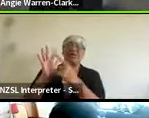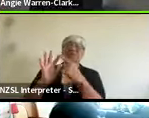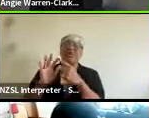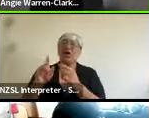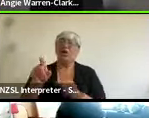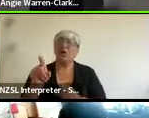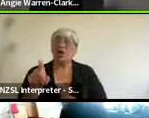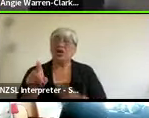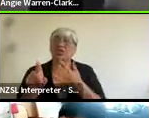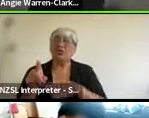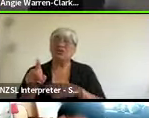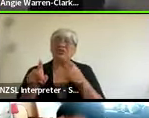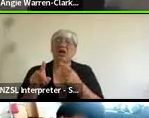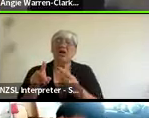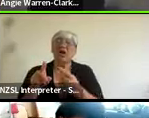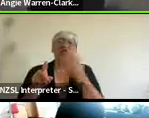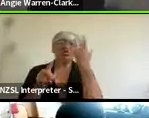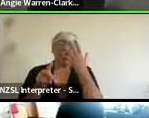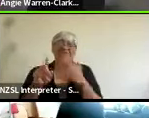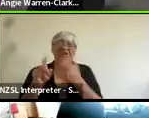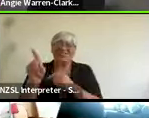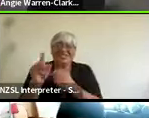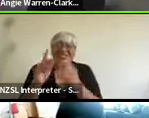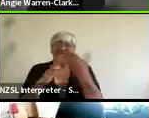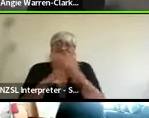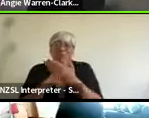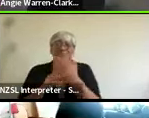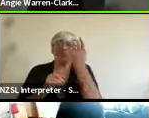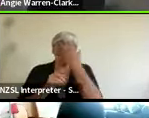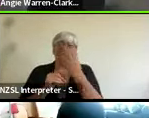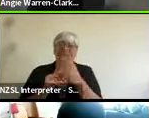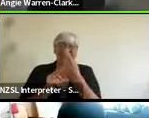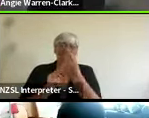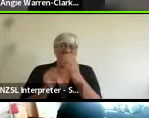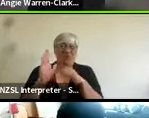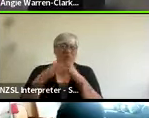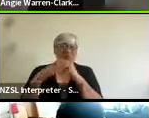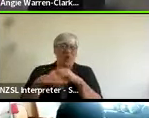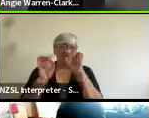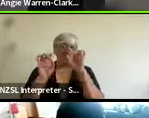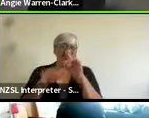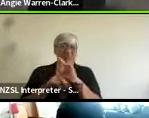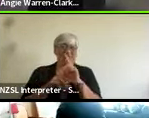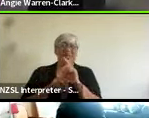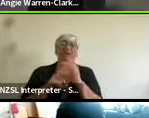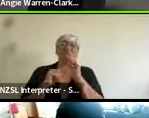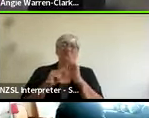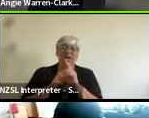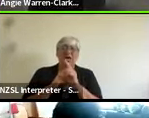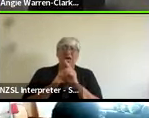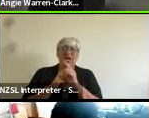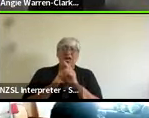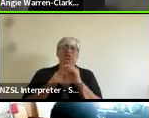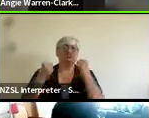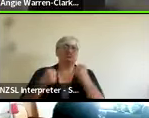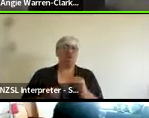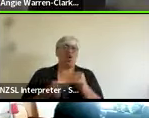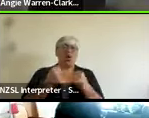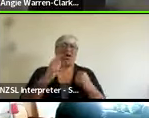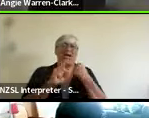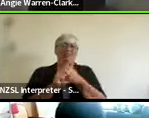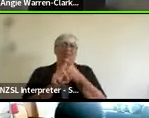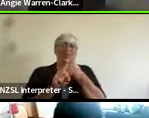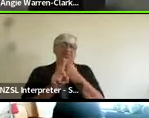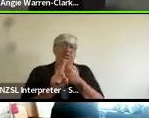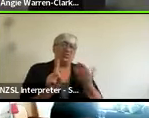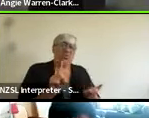and Adriana, we're just about at time. I hear your strong advocacy for this